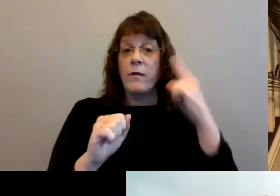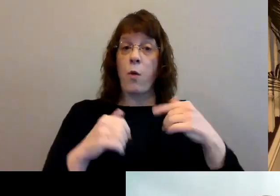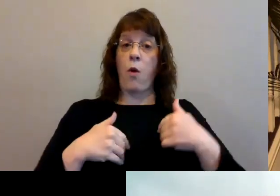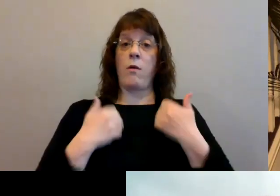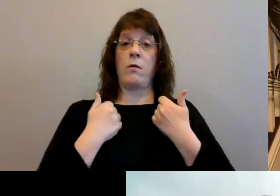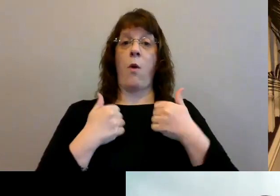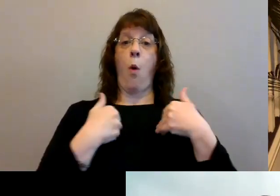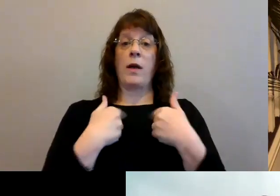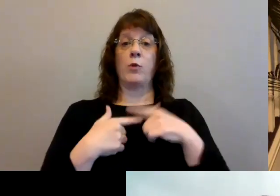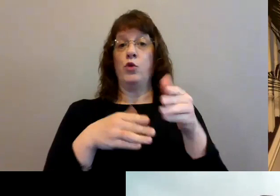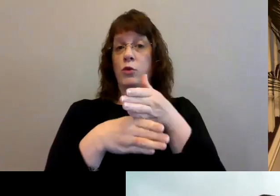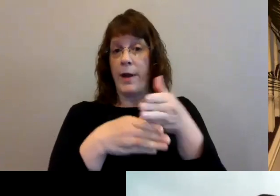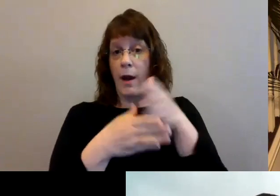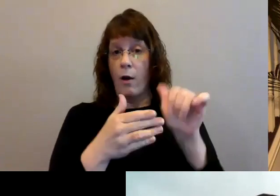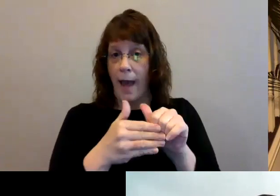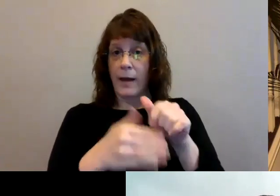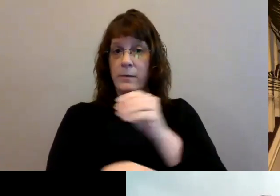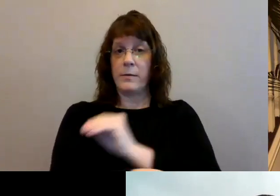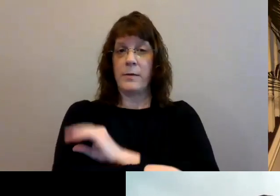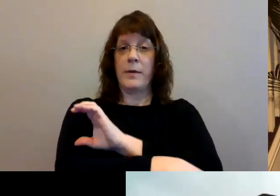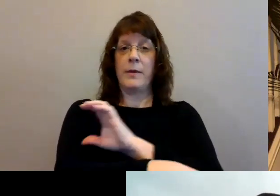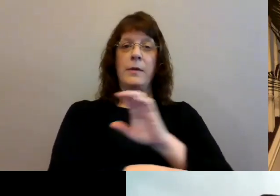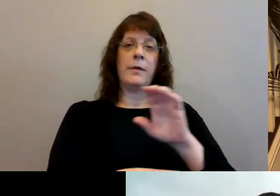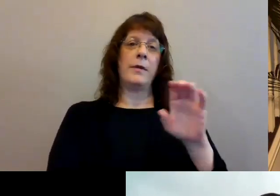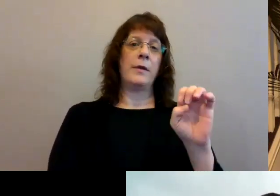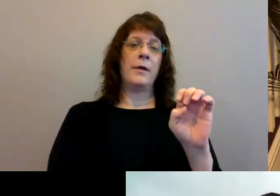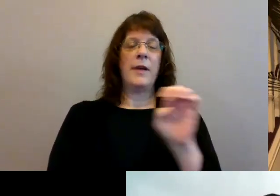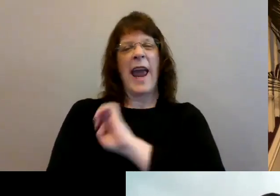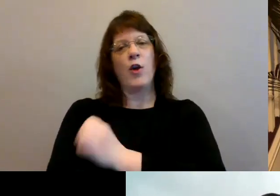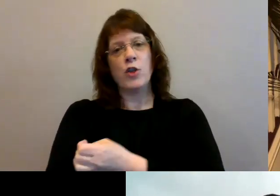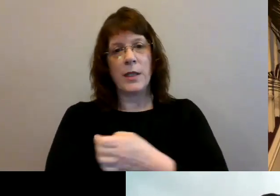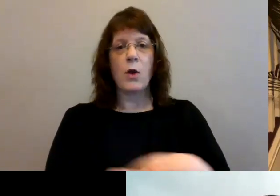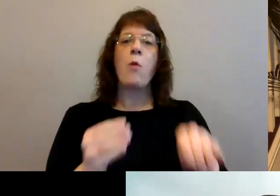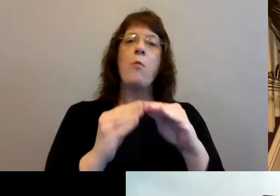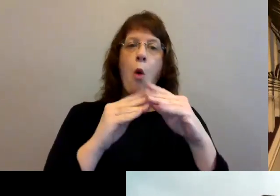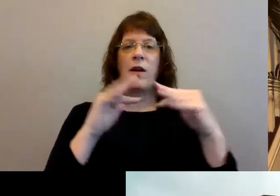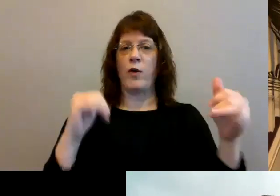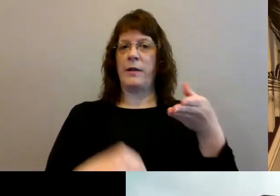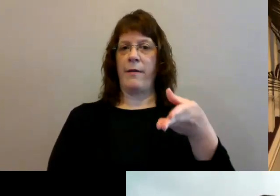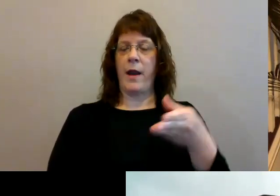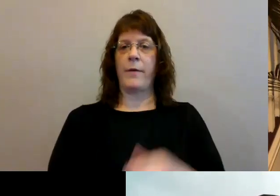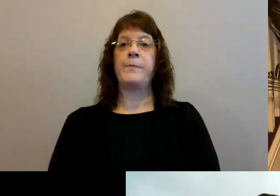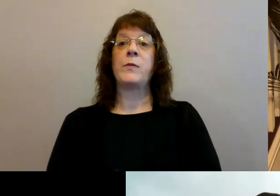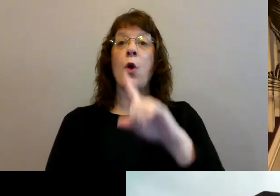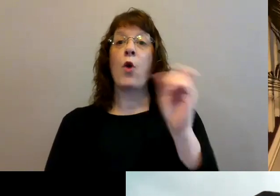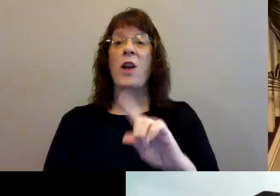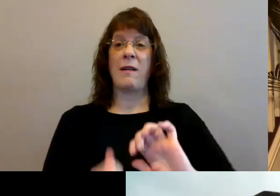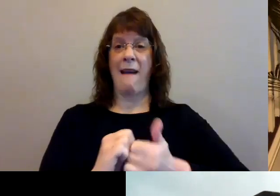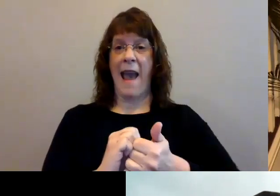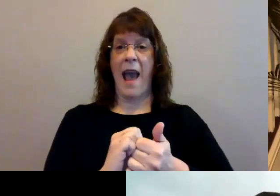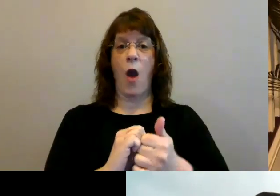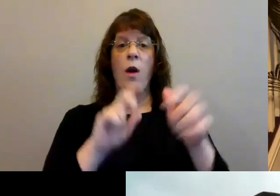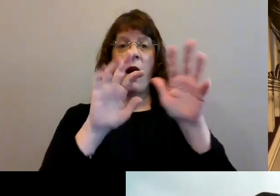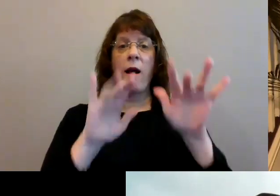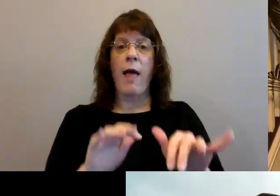that energy, and so that leads to more species diversity there. Cool. So we have a question coming in. How does climate change